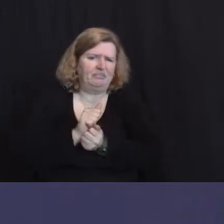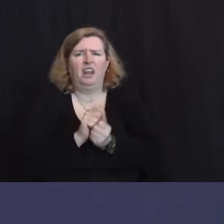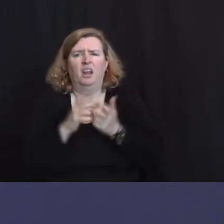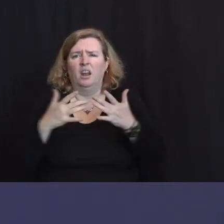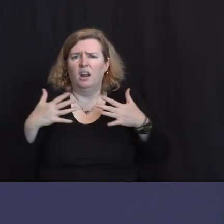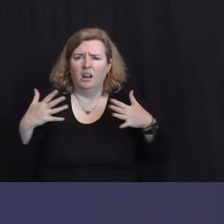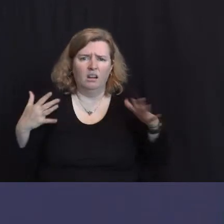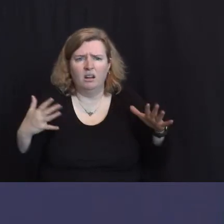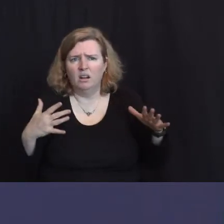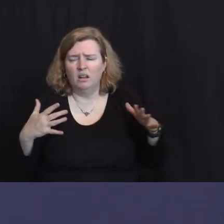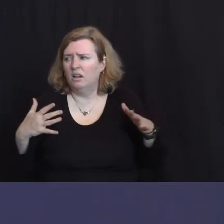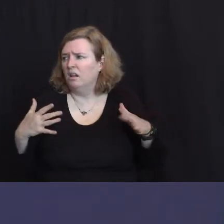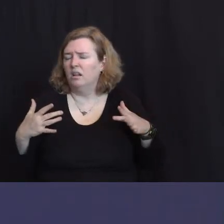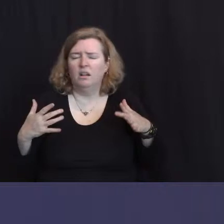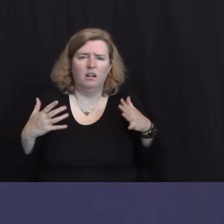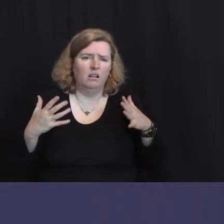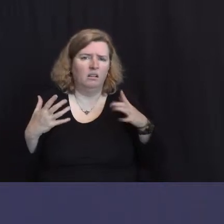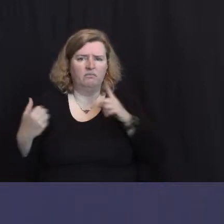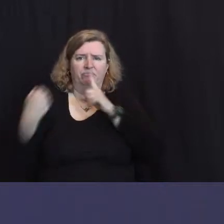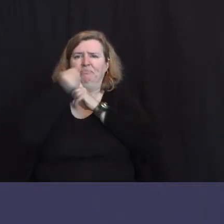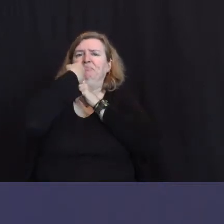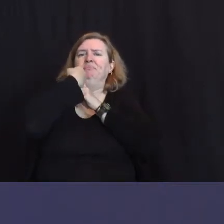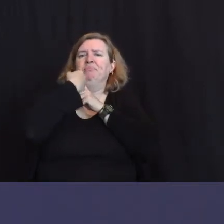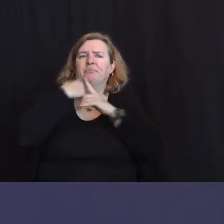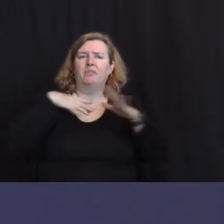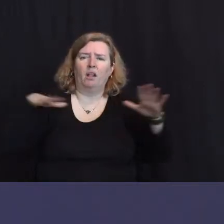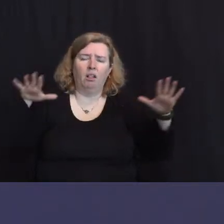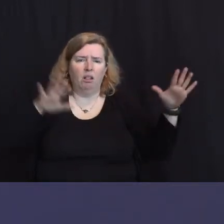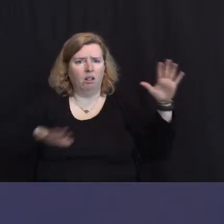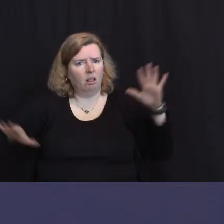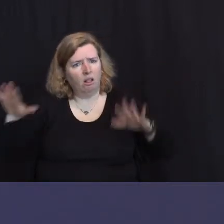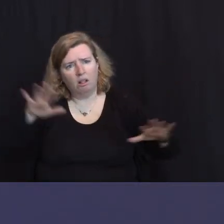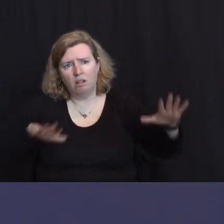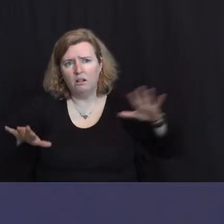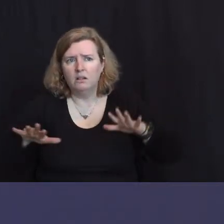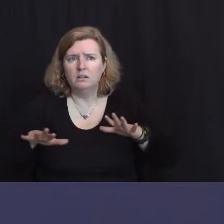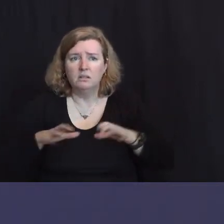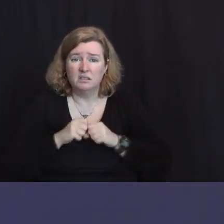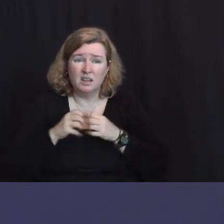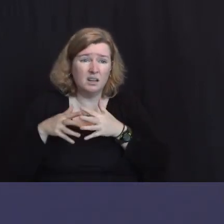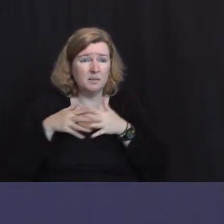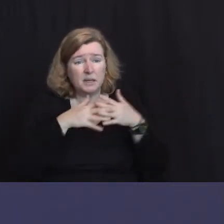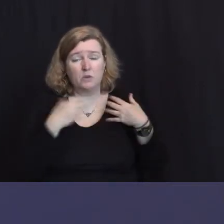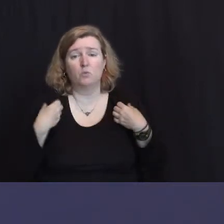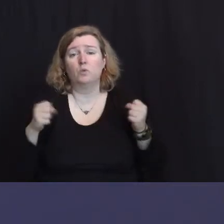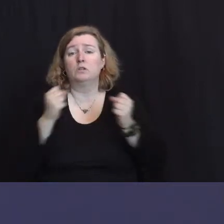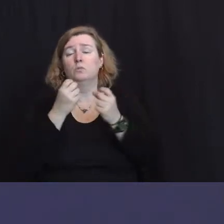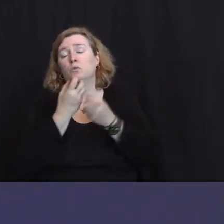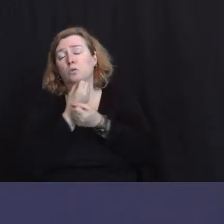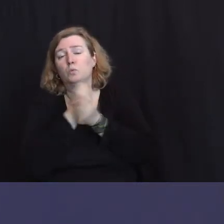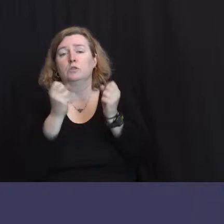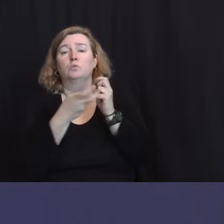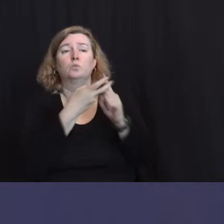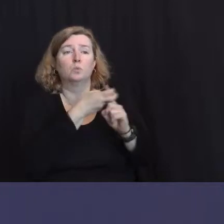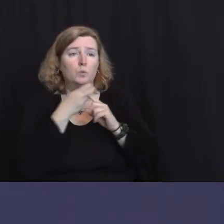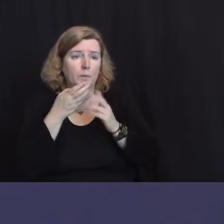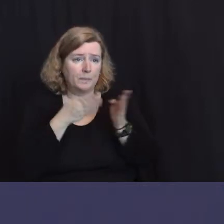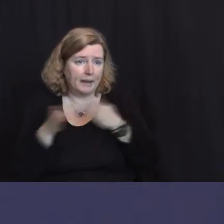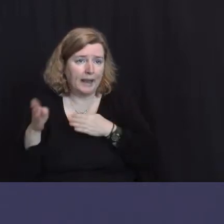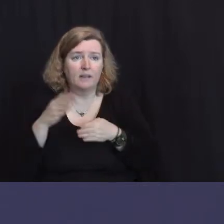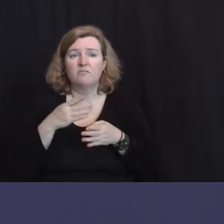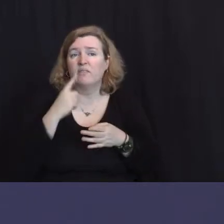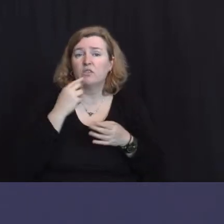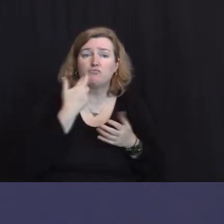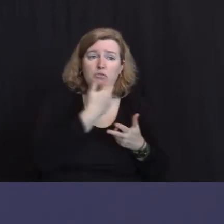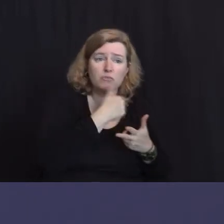American Rescue Plan guidance, a lot of that money is going to go into restaurants, bars, hospitality, small businesses, and that's one other answer